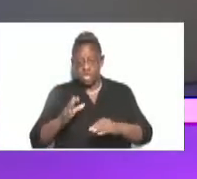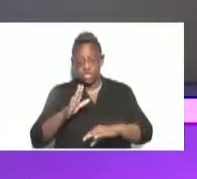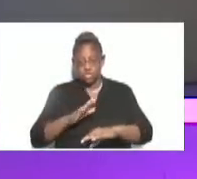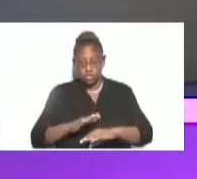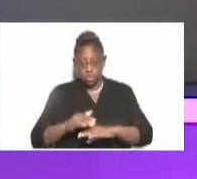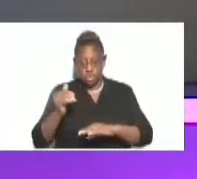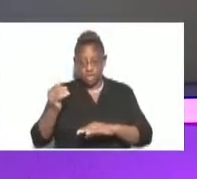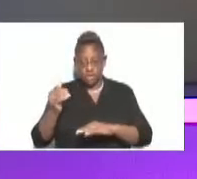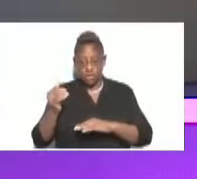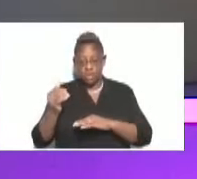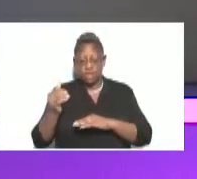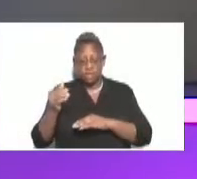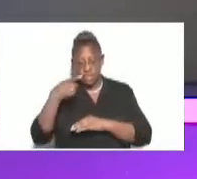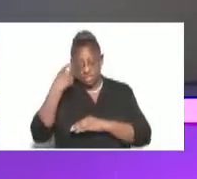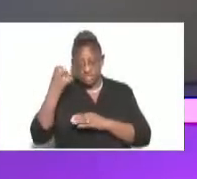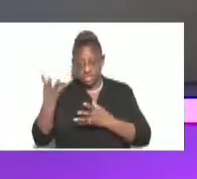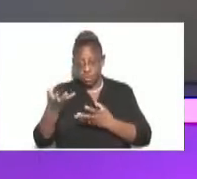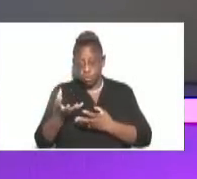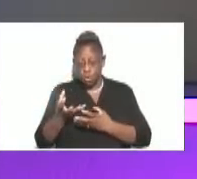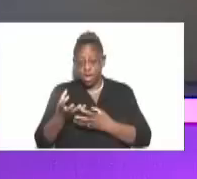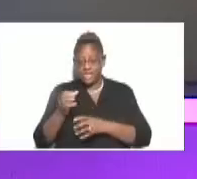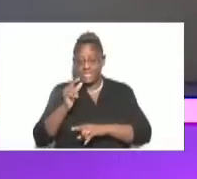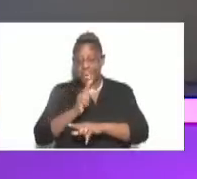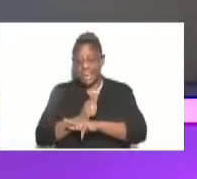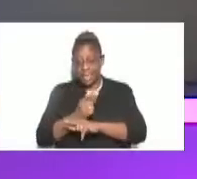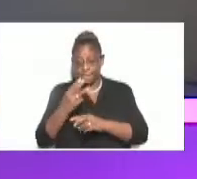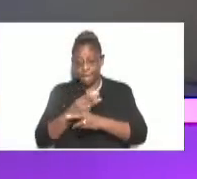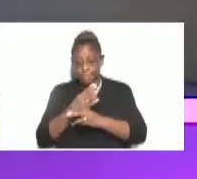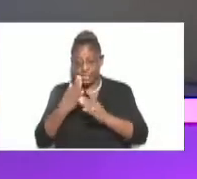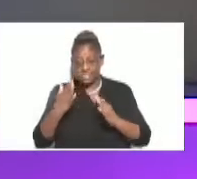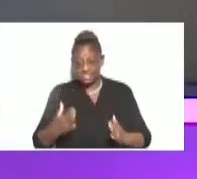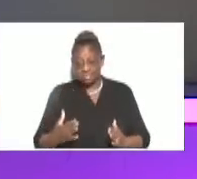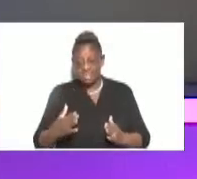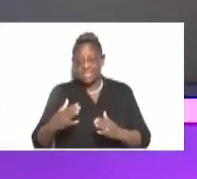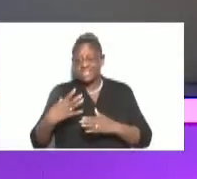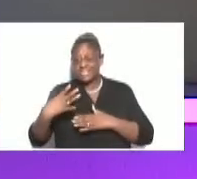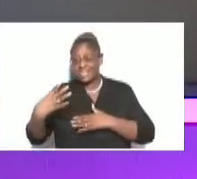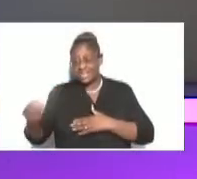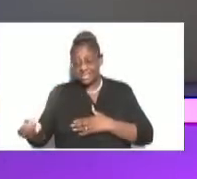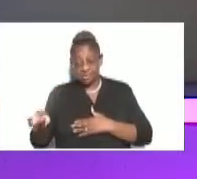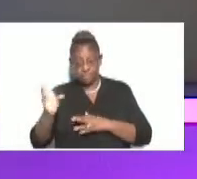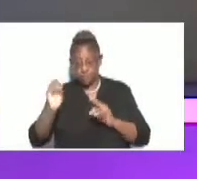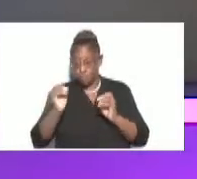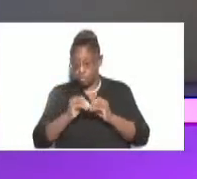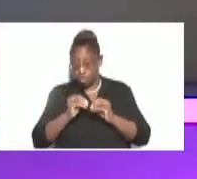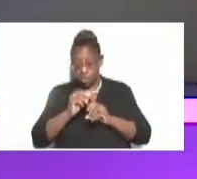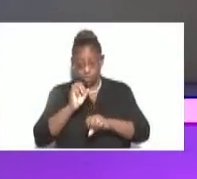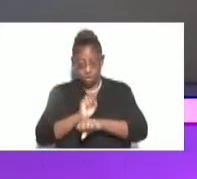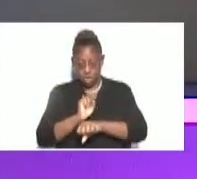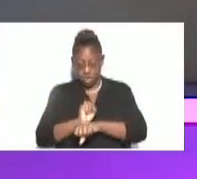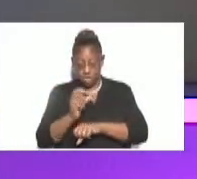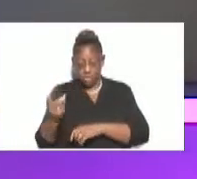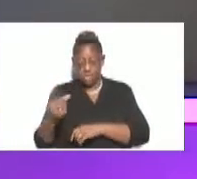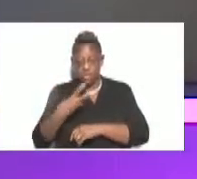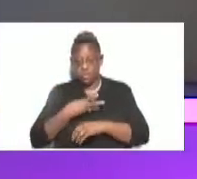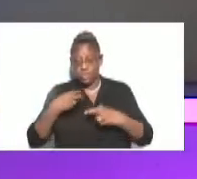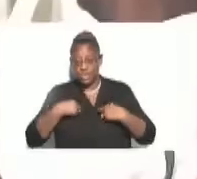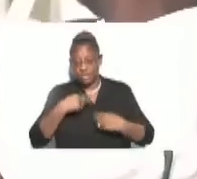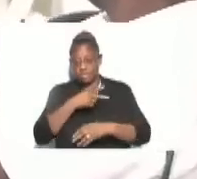the resignation of a Labor Director, Robert Farquharson. With the details, we turn now to our Corbell